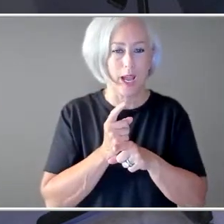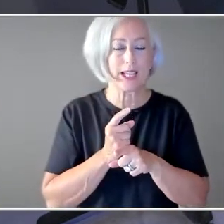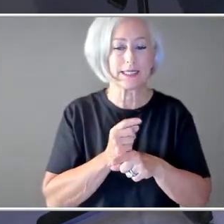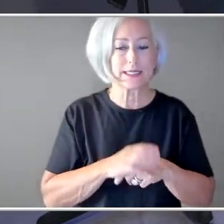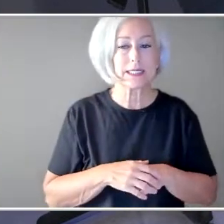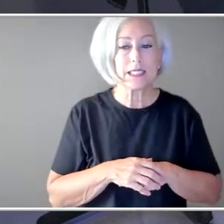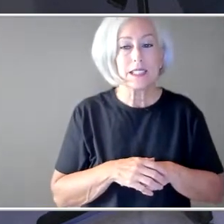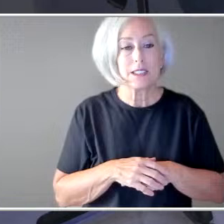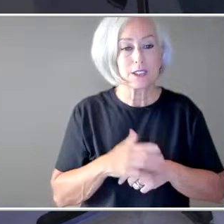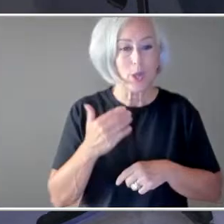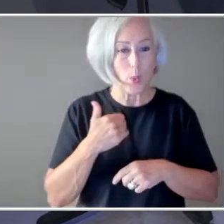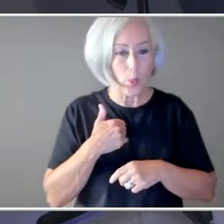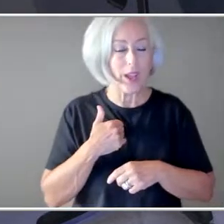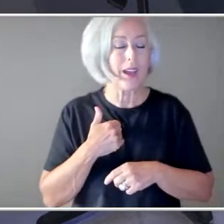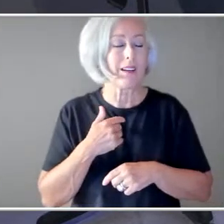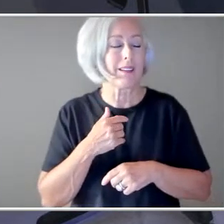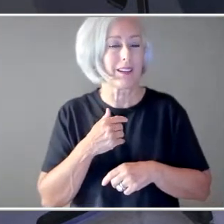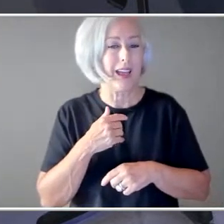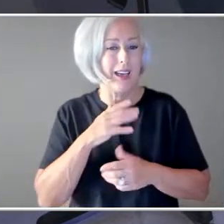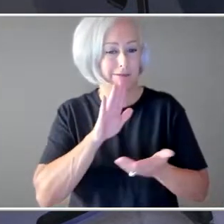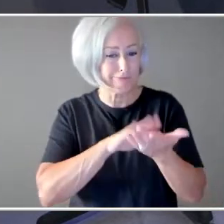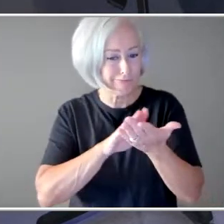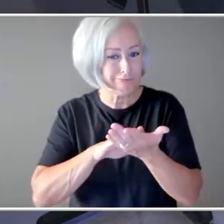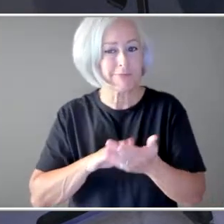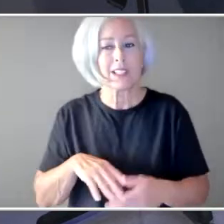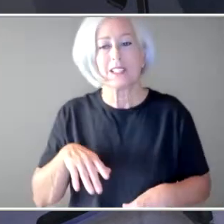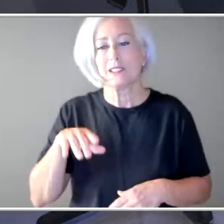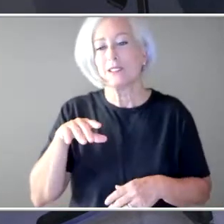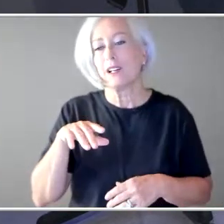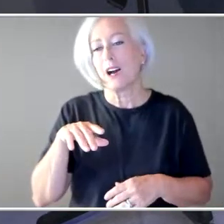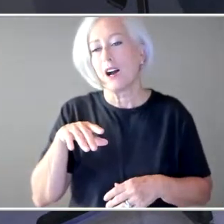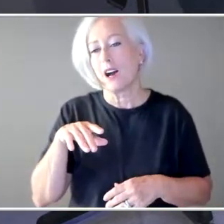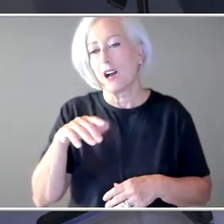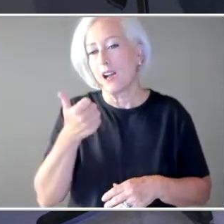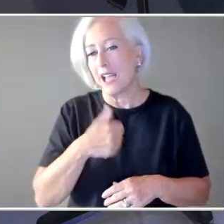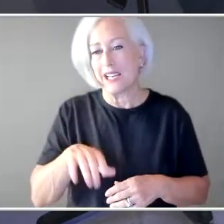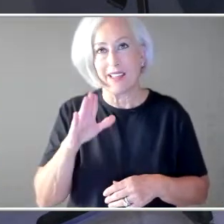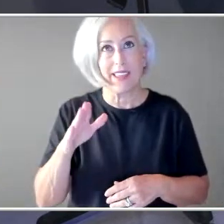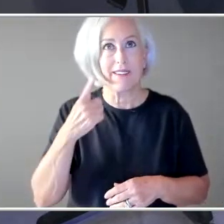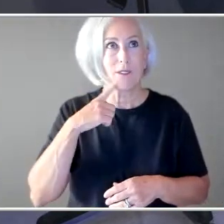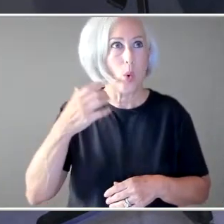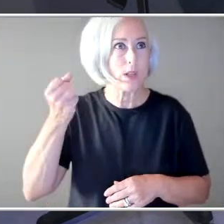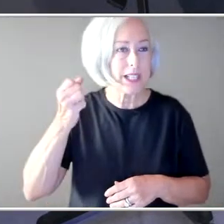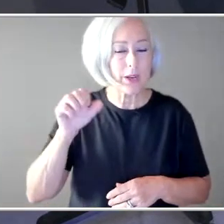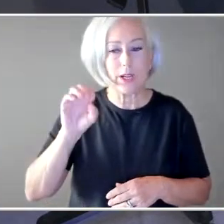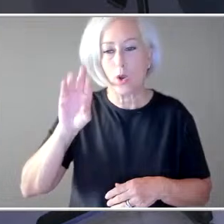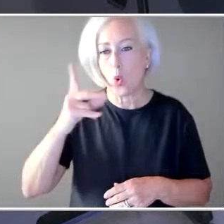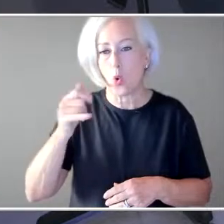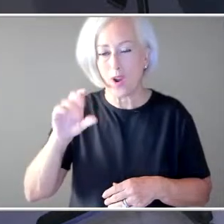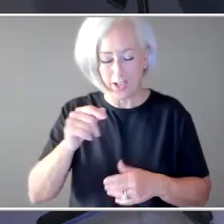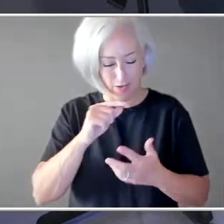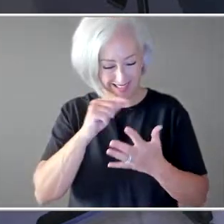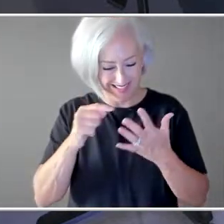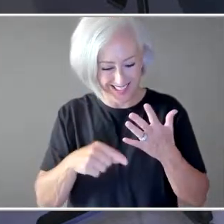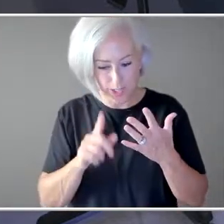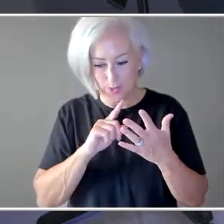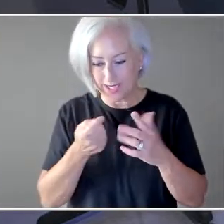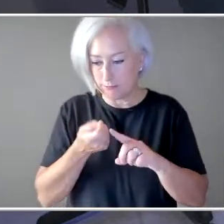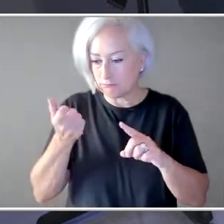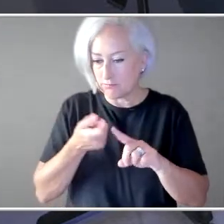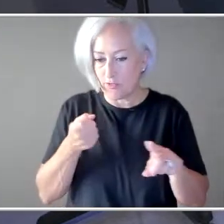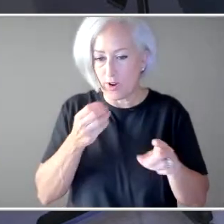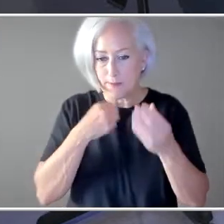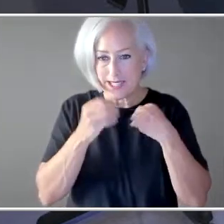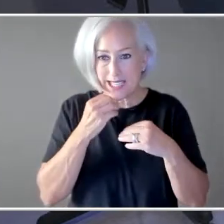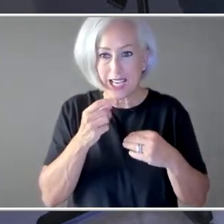little tweaks to dairy, anything that contains oregano, just little things like that you don't even think about. So he says, we feel